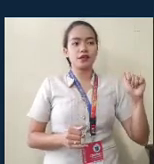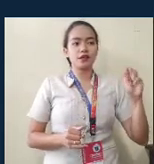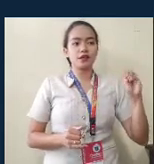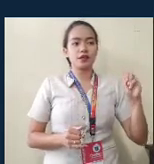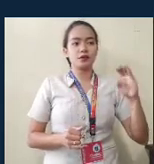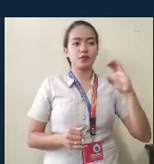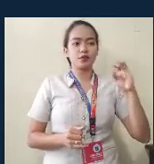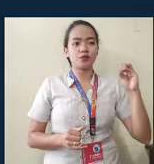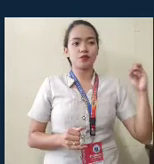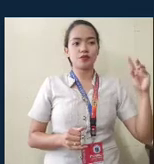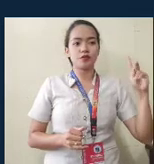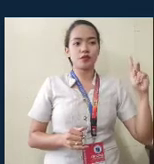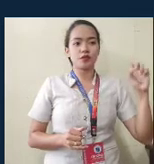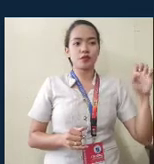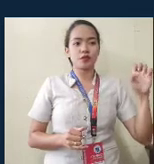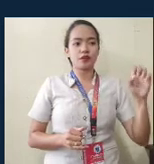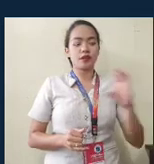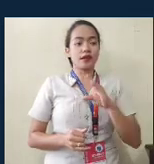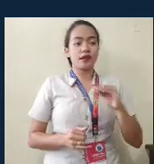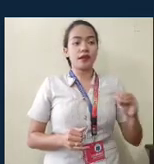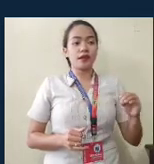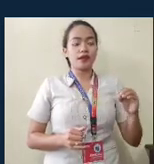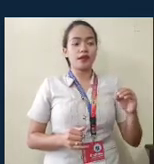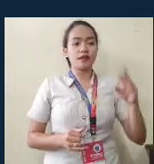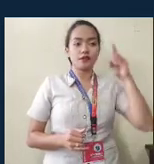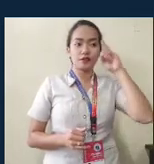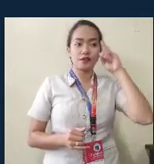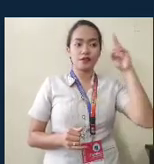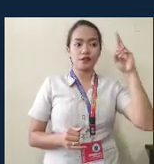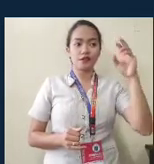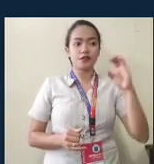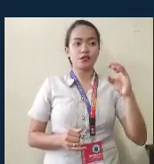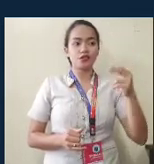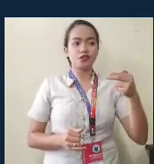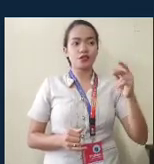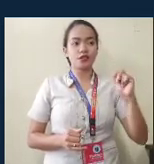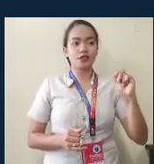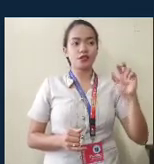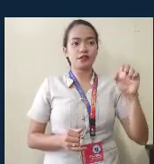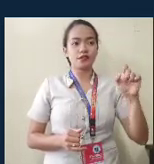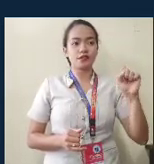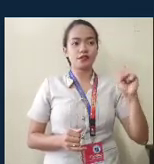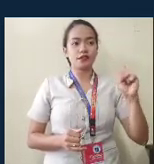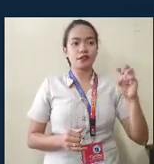William Cooke and Sir Charles Wheatstone.